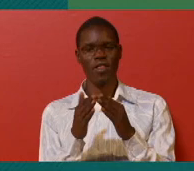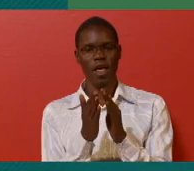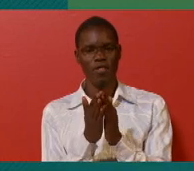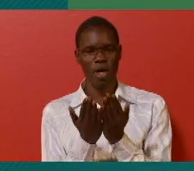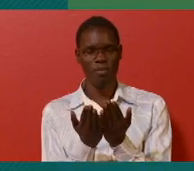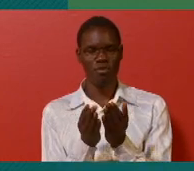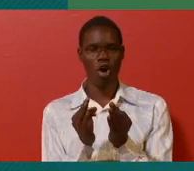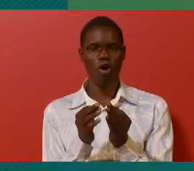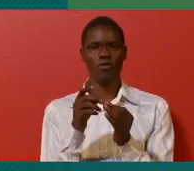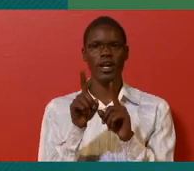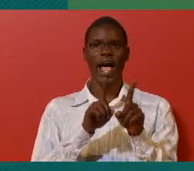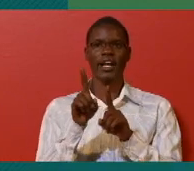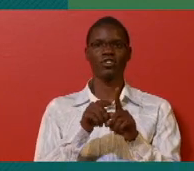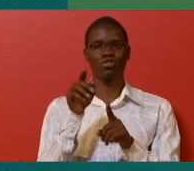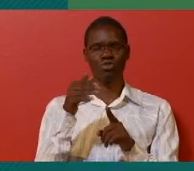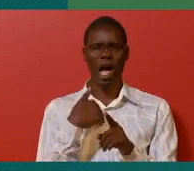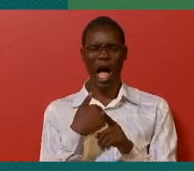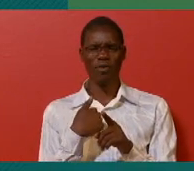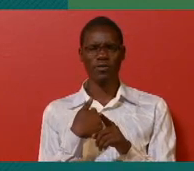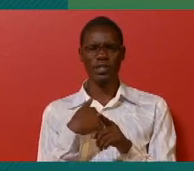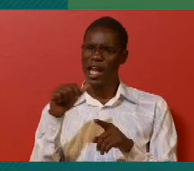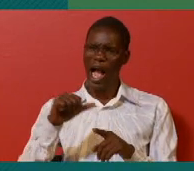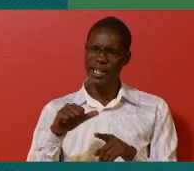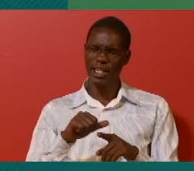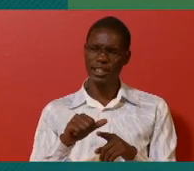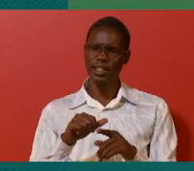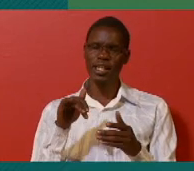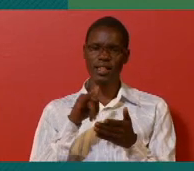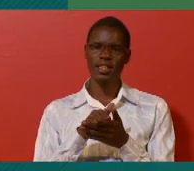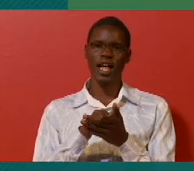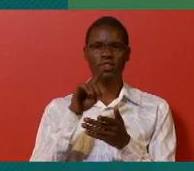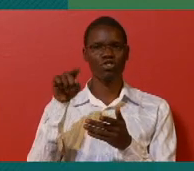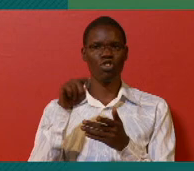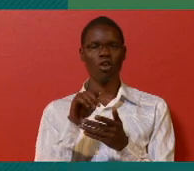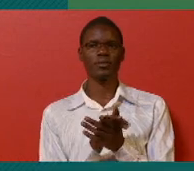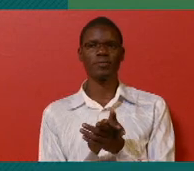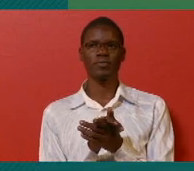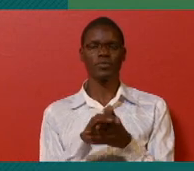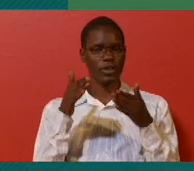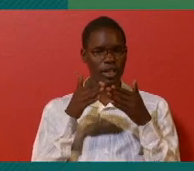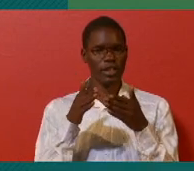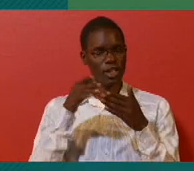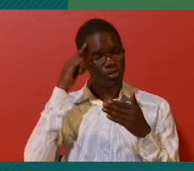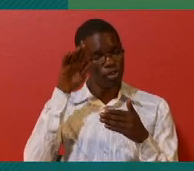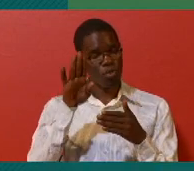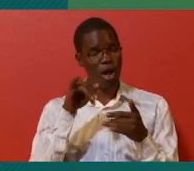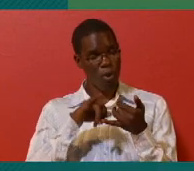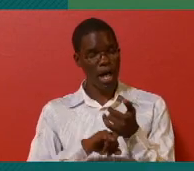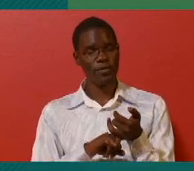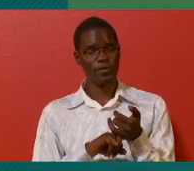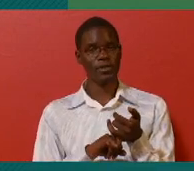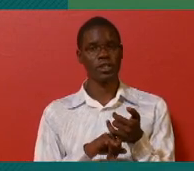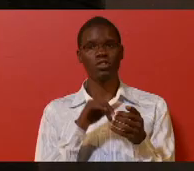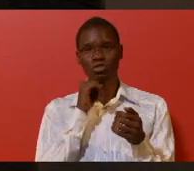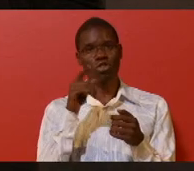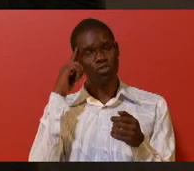says, you shall not commit adultery. That's a misuse of sexuality. Sex is for your wife. Sex is for your husband.